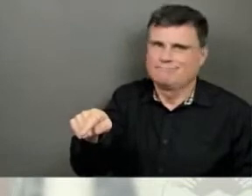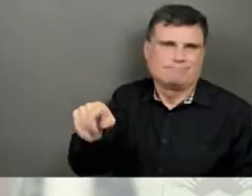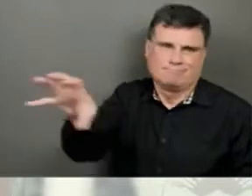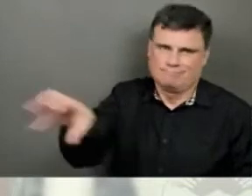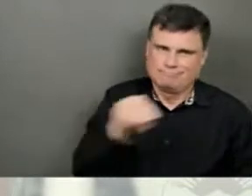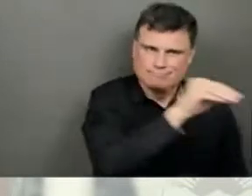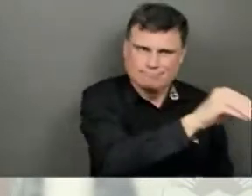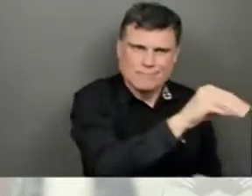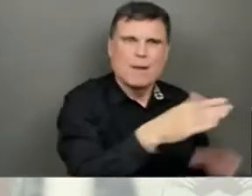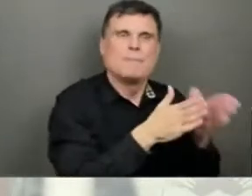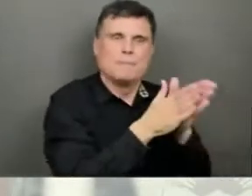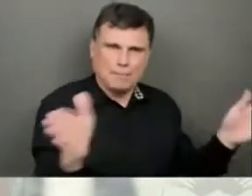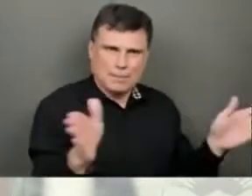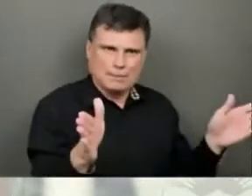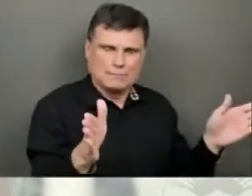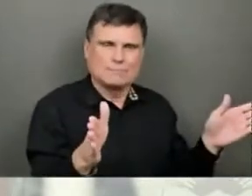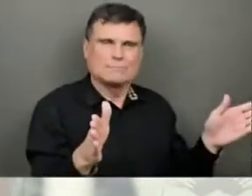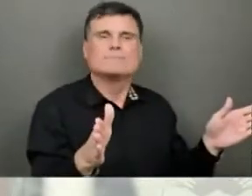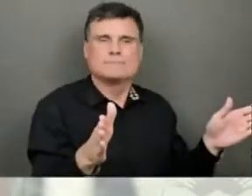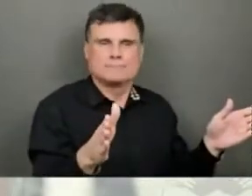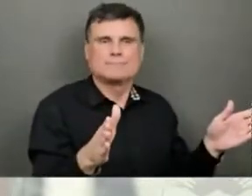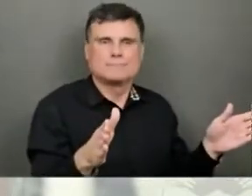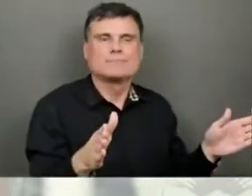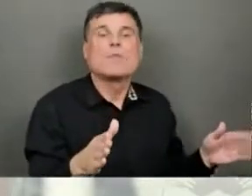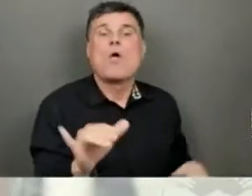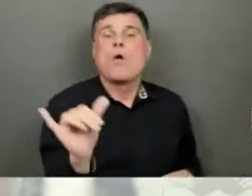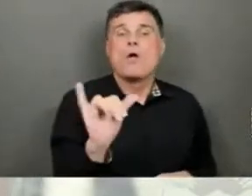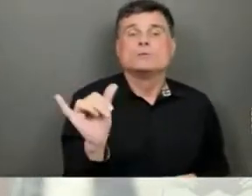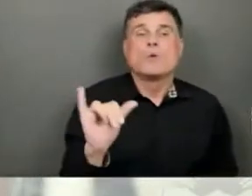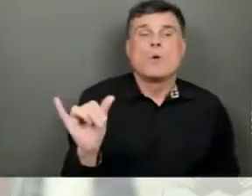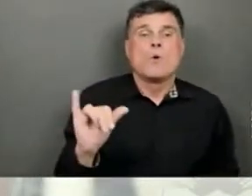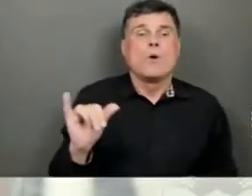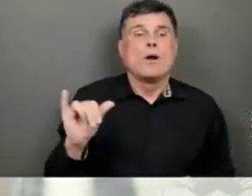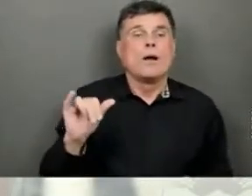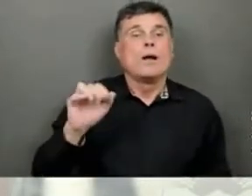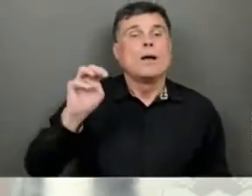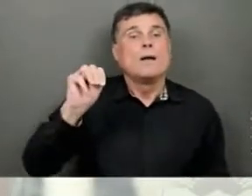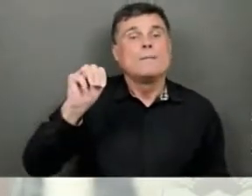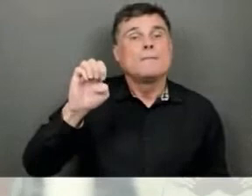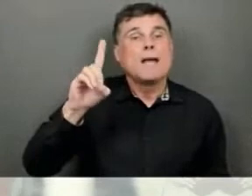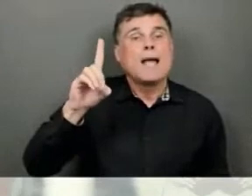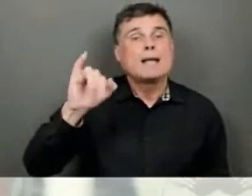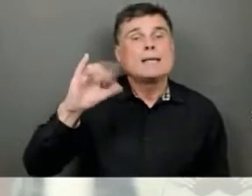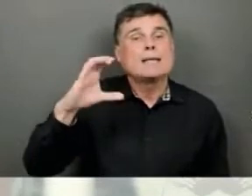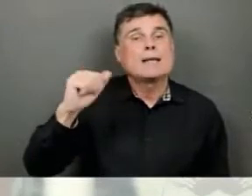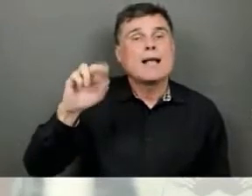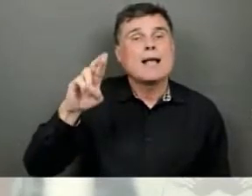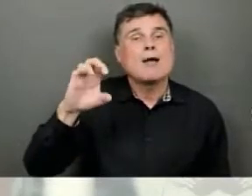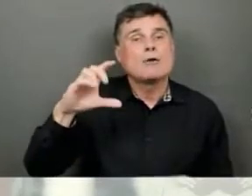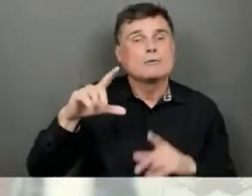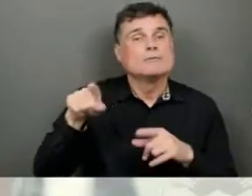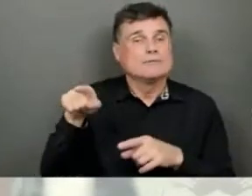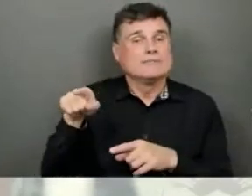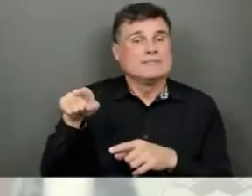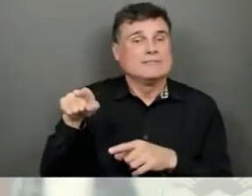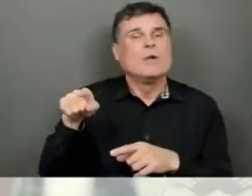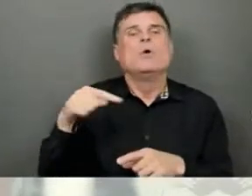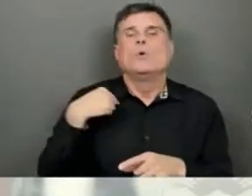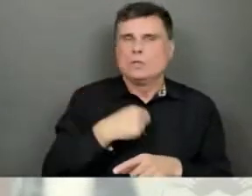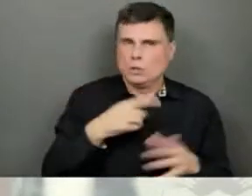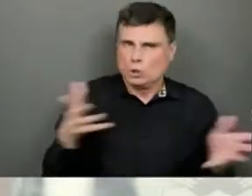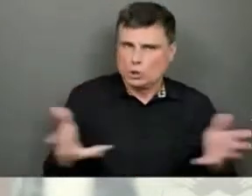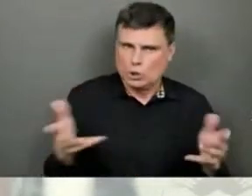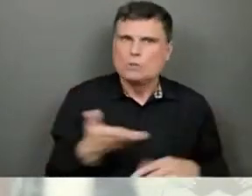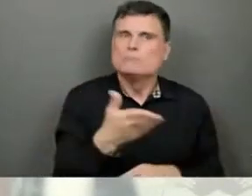brought into force provisions of the Medicare Protection Act, some of which we were interrupted in putting into force by